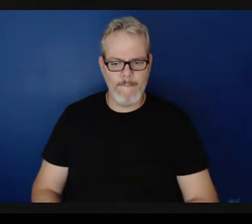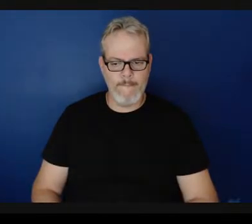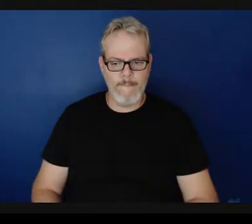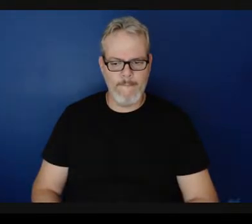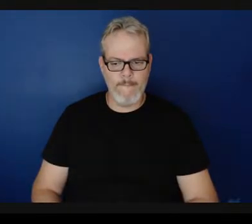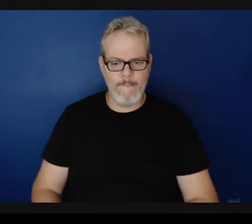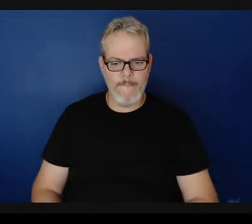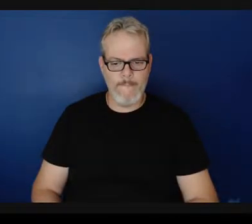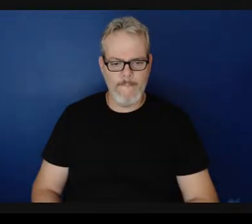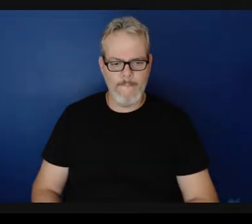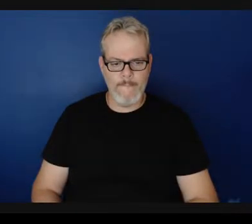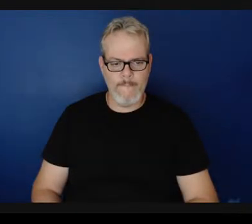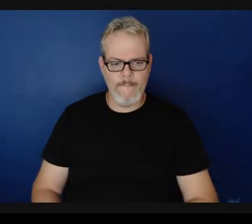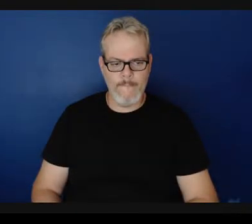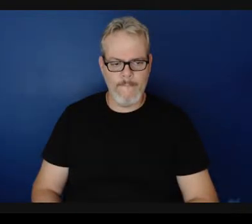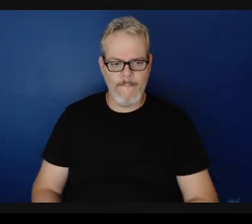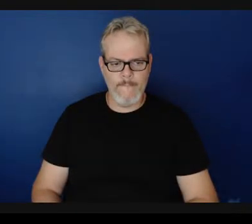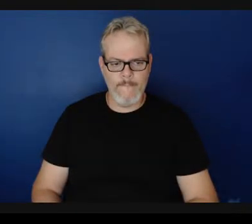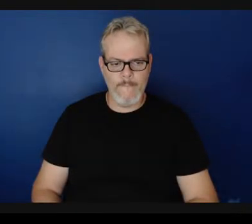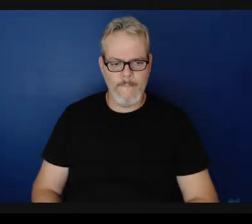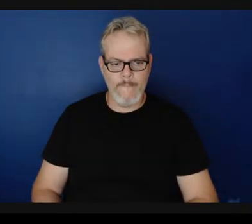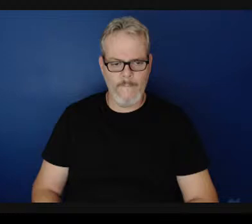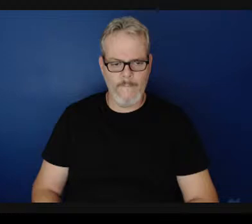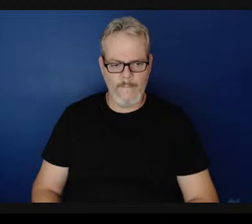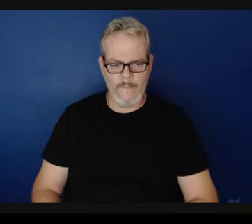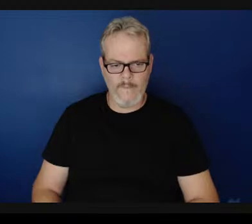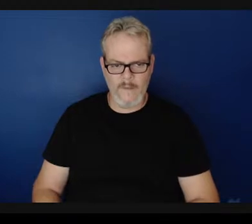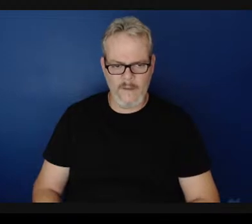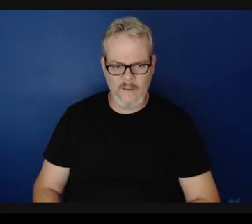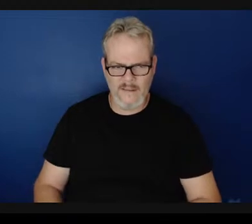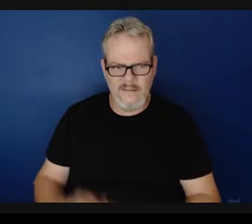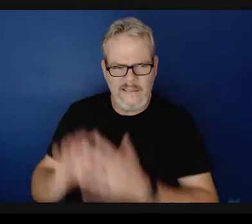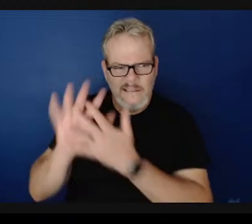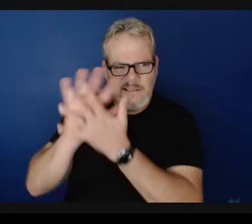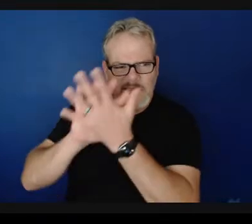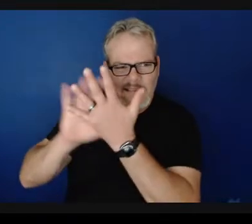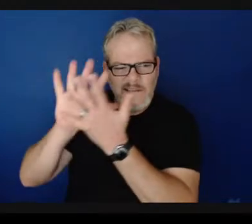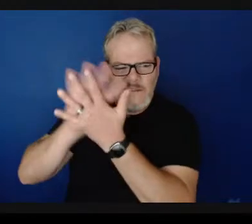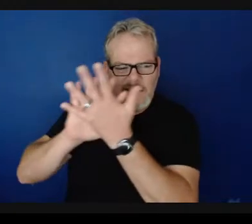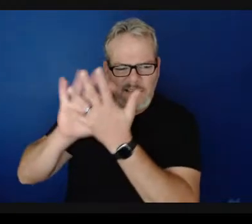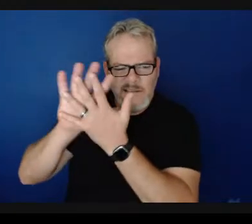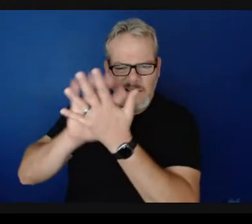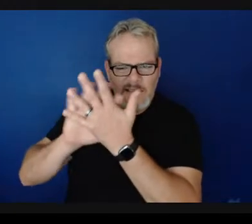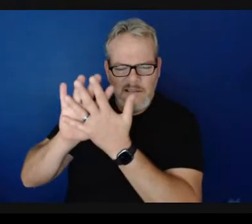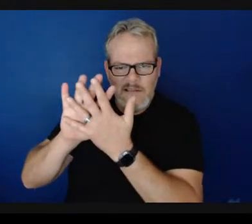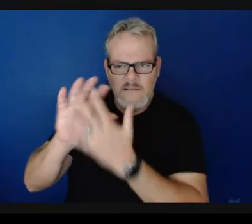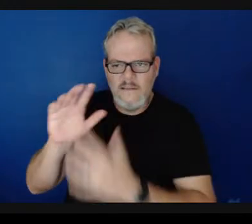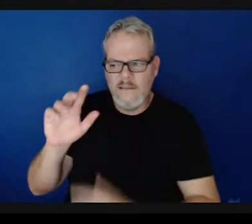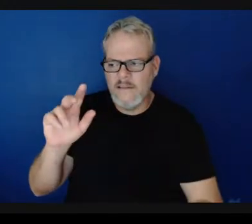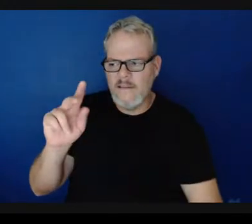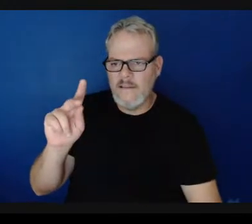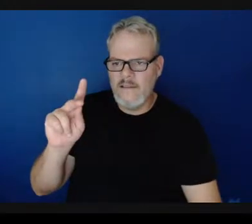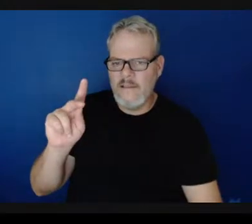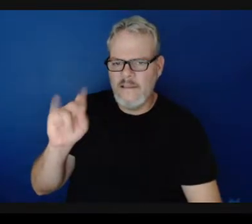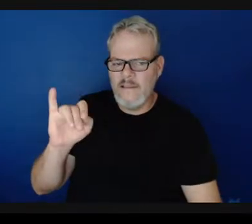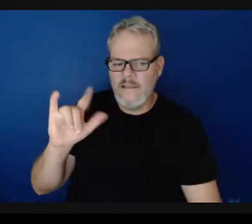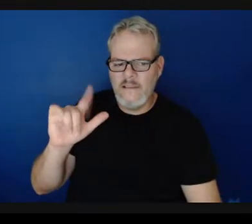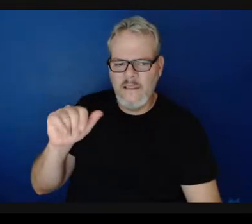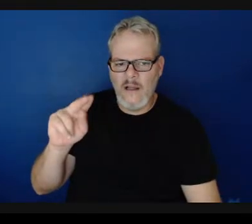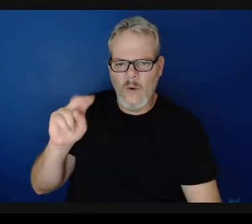Kilauea lava lake that was ultimately 440 feet thick. And it was drilled